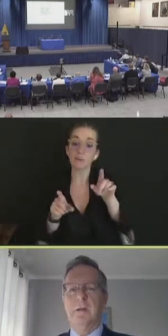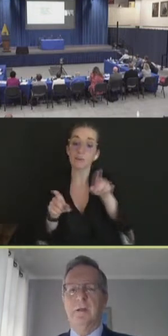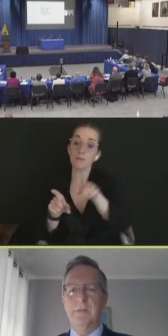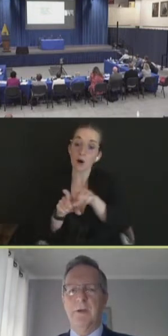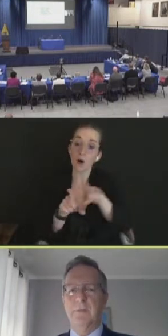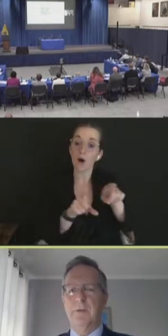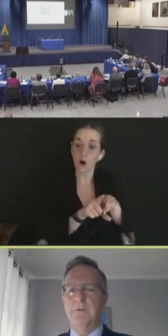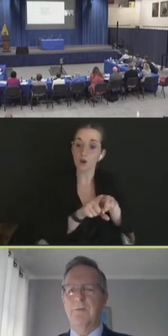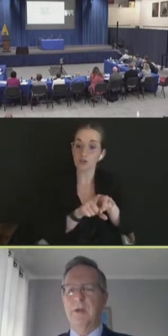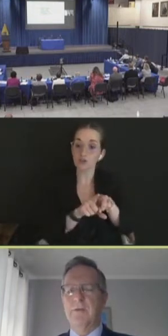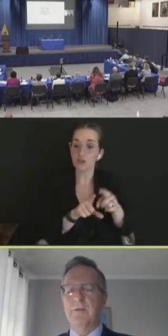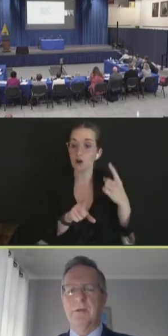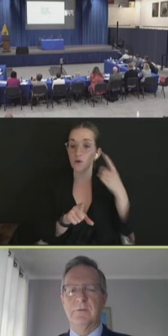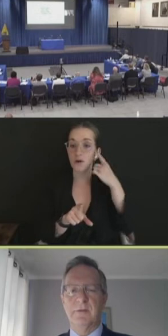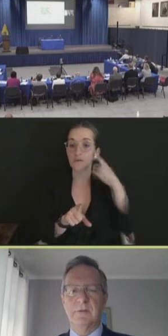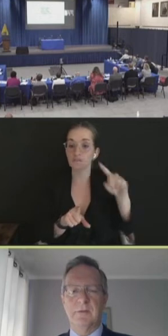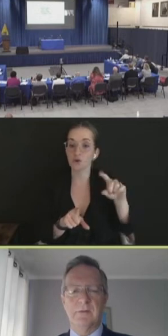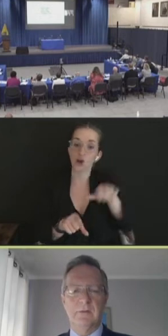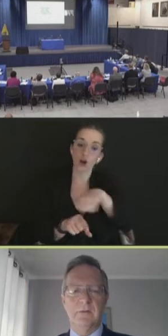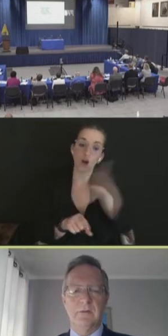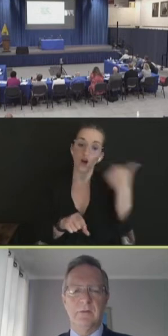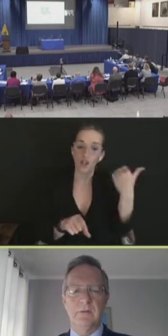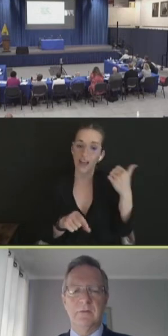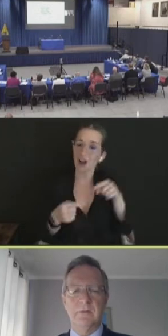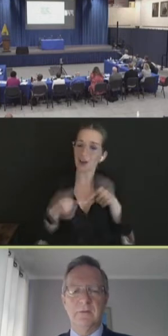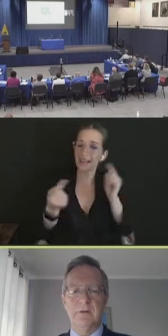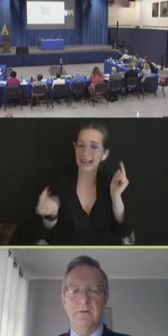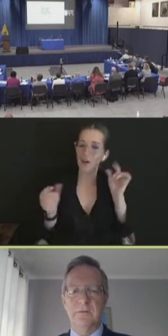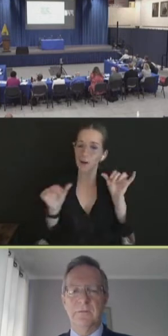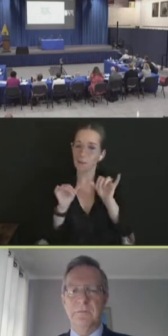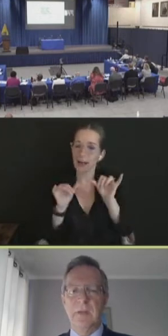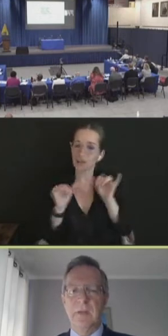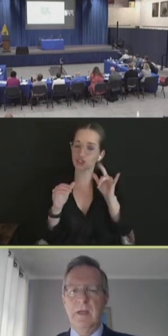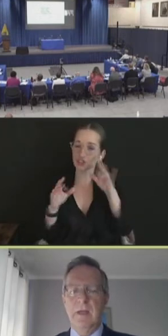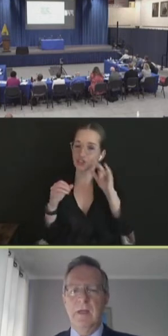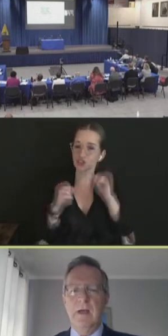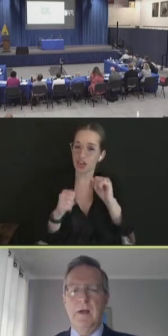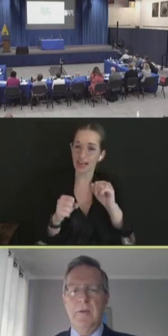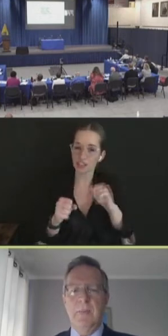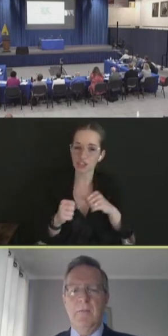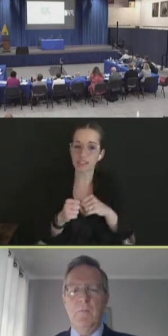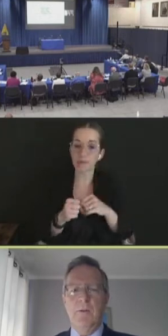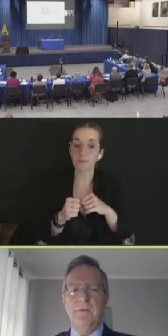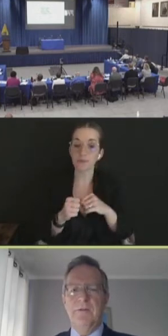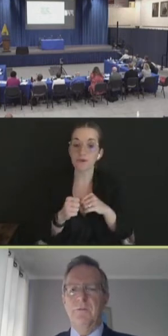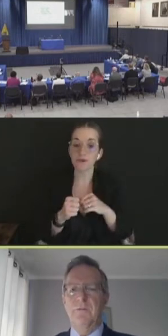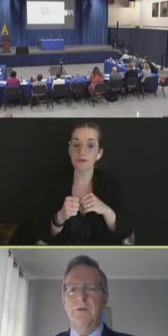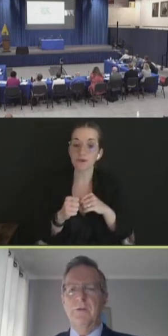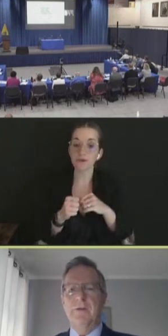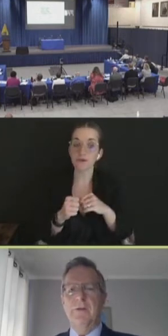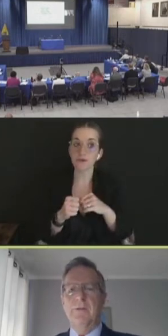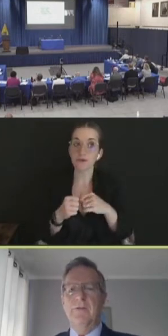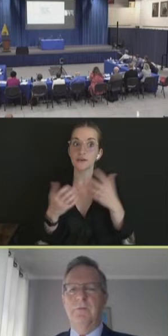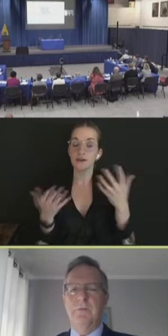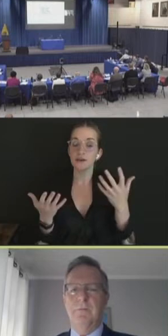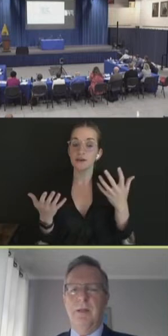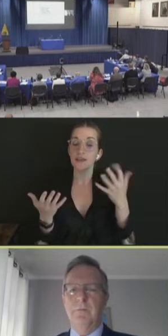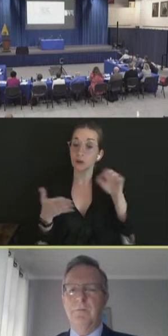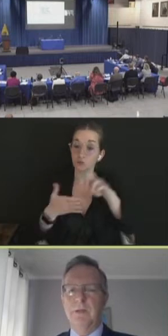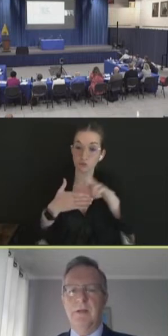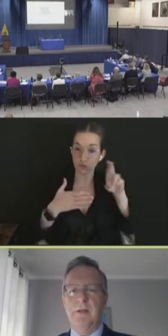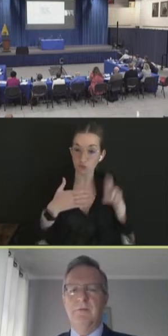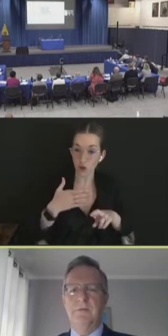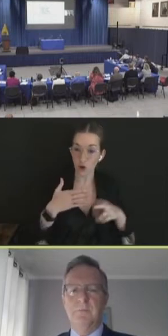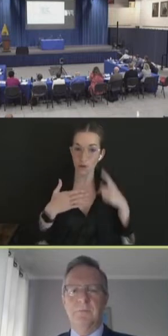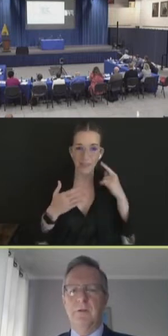overall countermeasure strategy as a country. What this has resulted in, the use of these